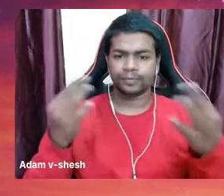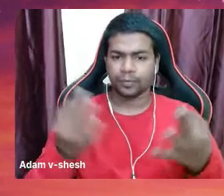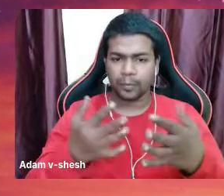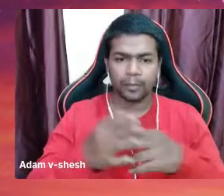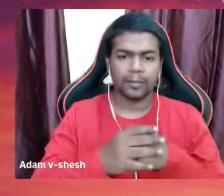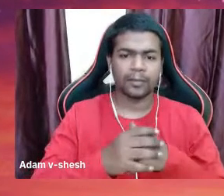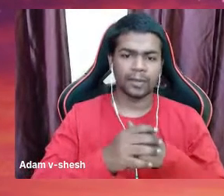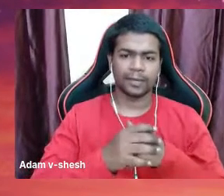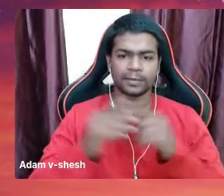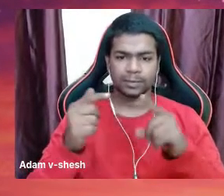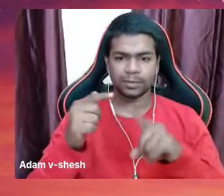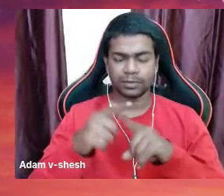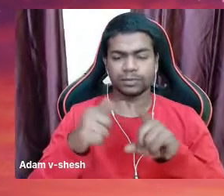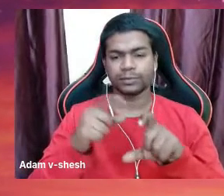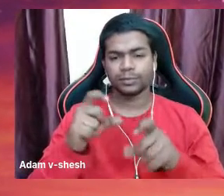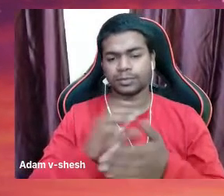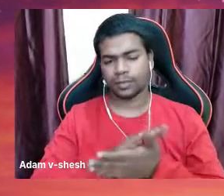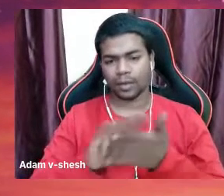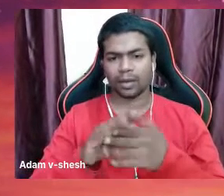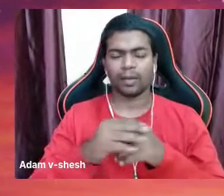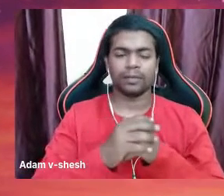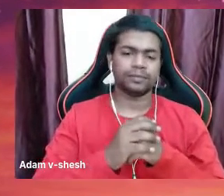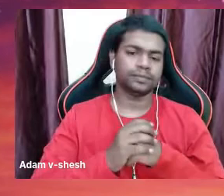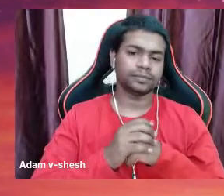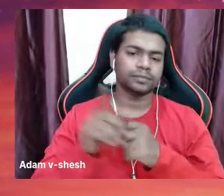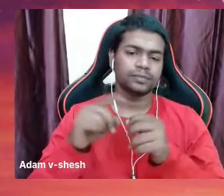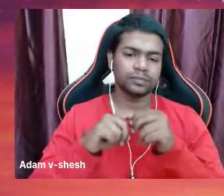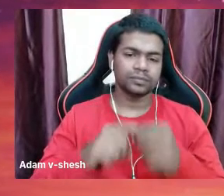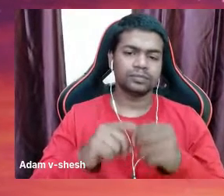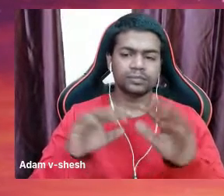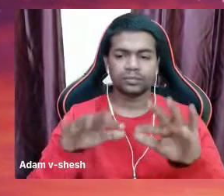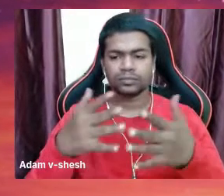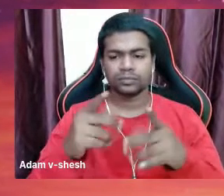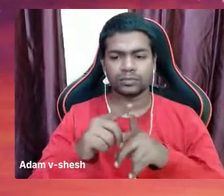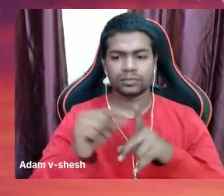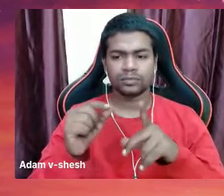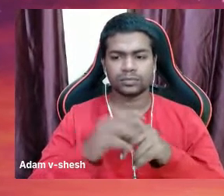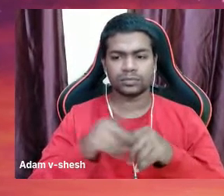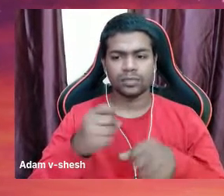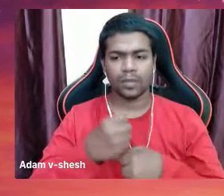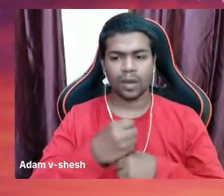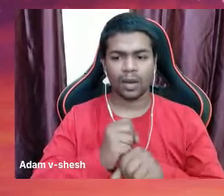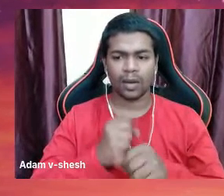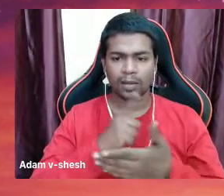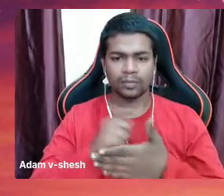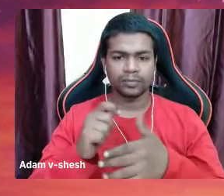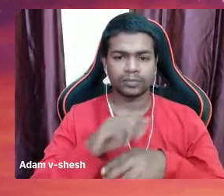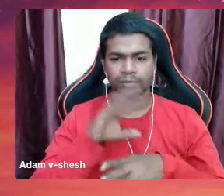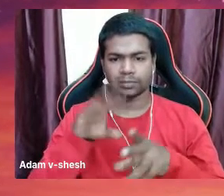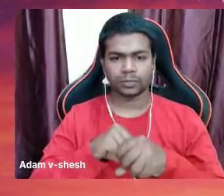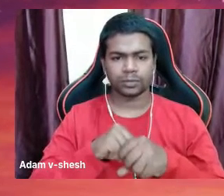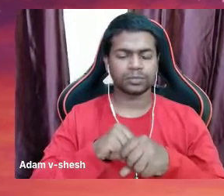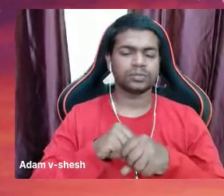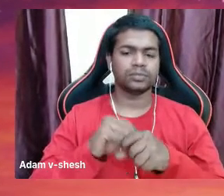new tech era, or the great tech game, as I call it, the question is, what can India do to make sure that this time around we are not lagging